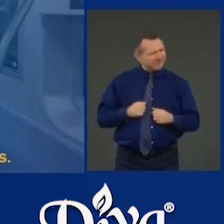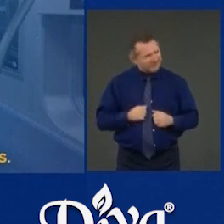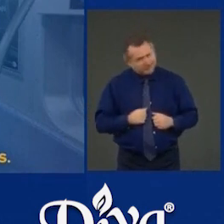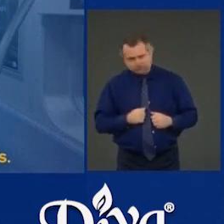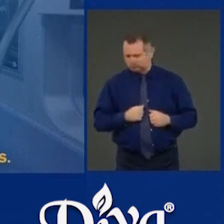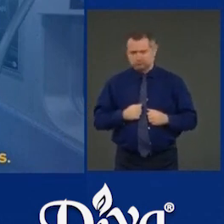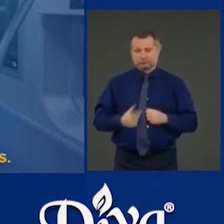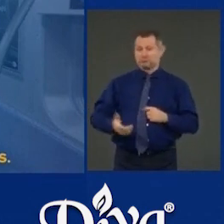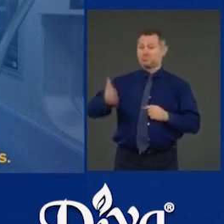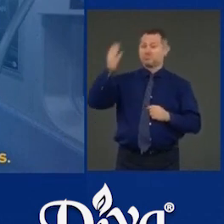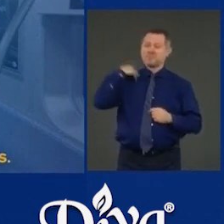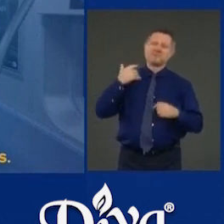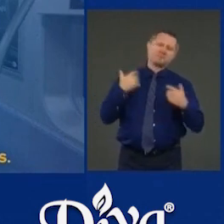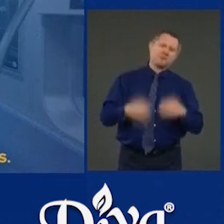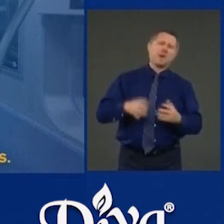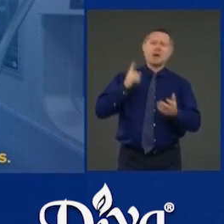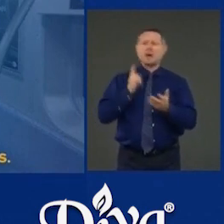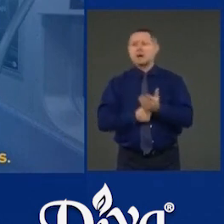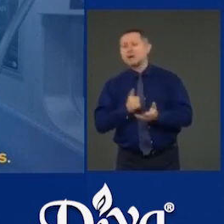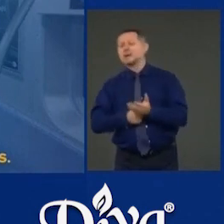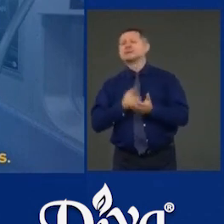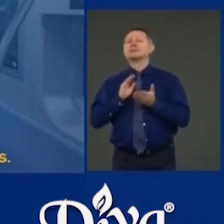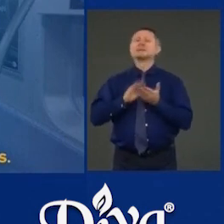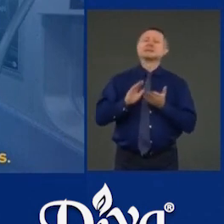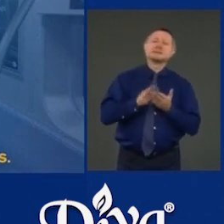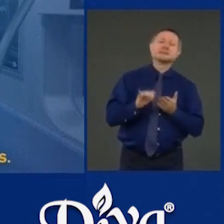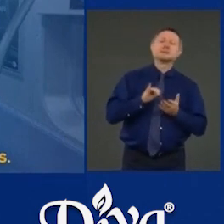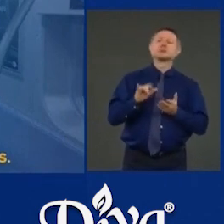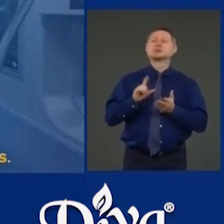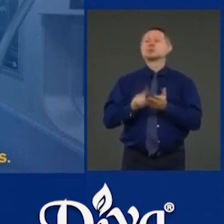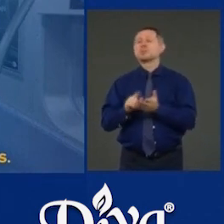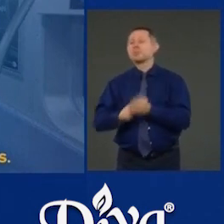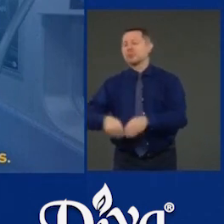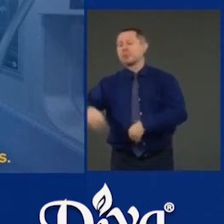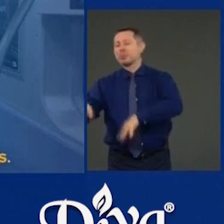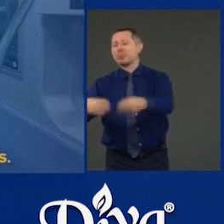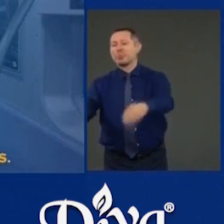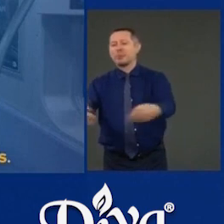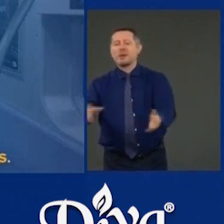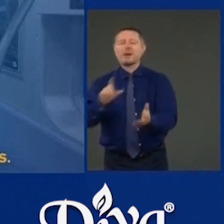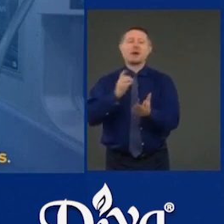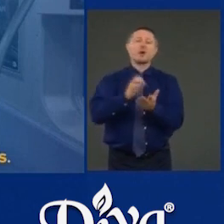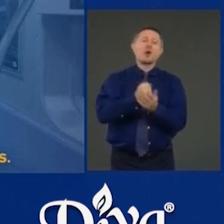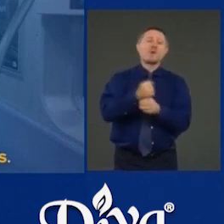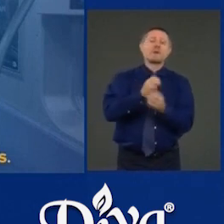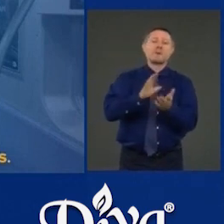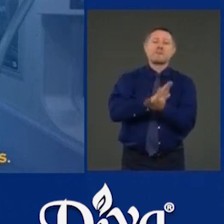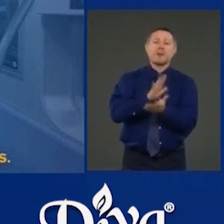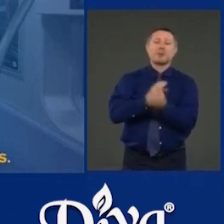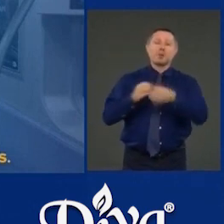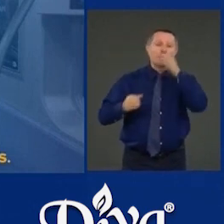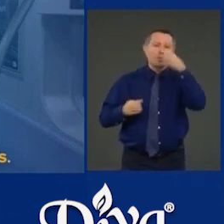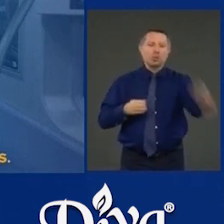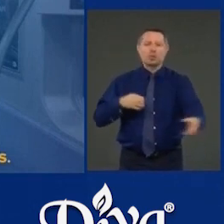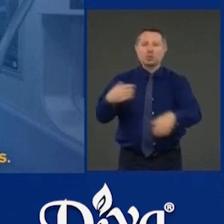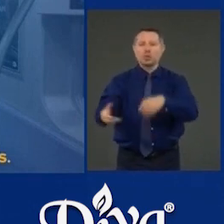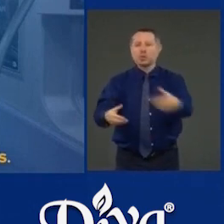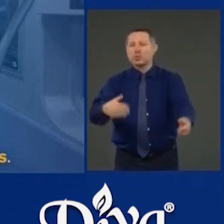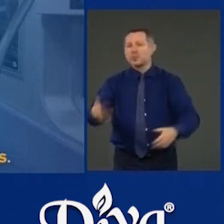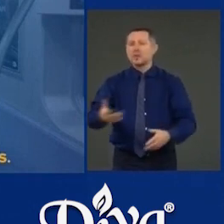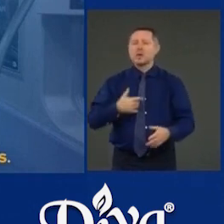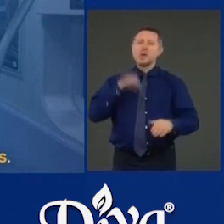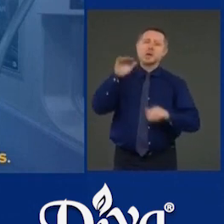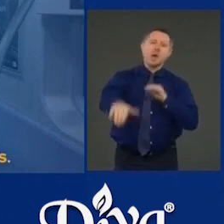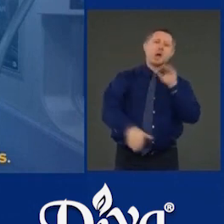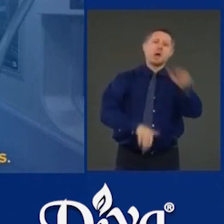them. Get out the old newspapers, coffee cups, etc. We were, for